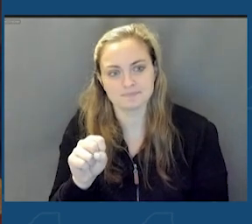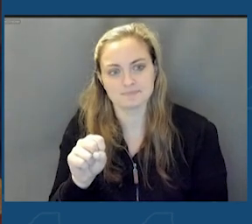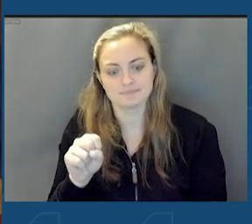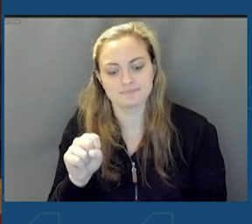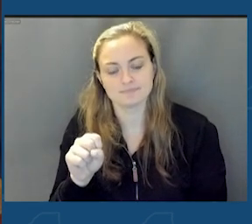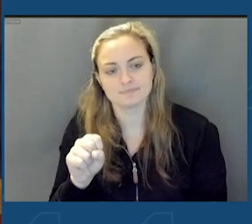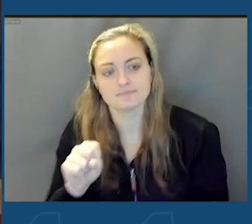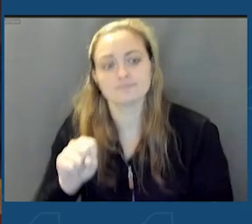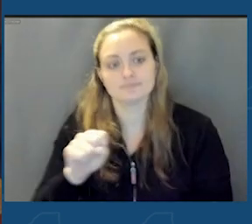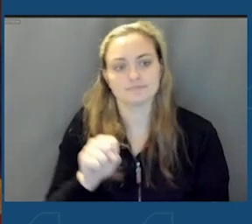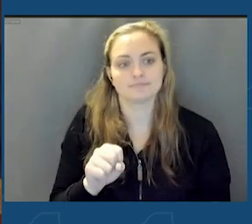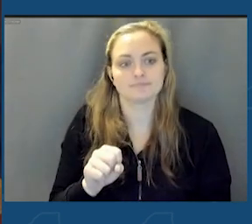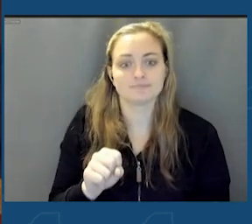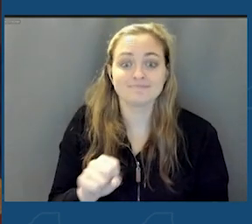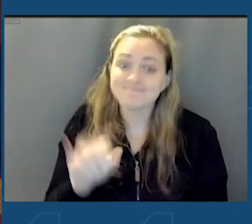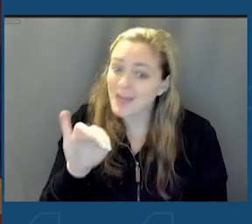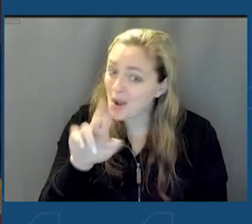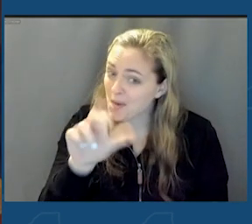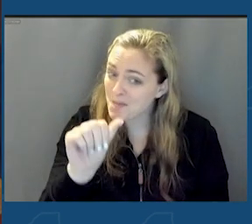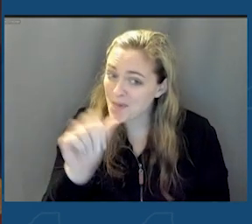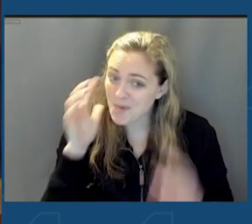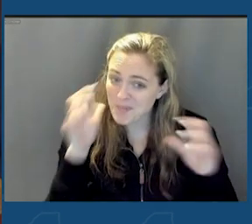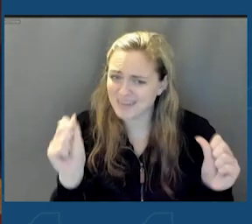And a borough president is a big job.